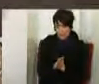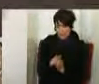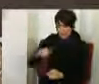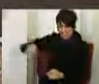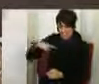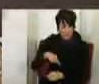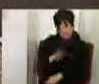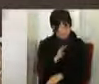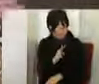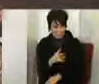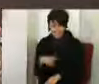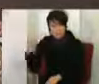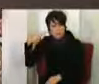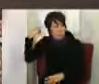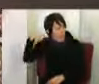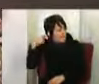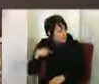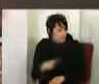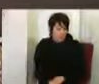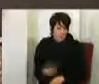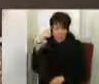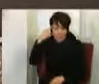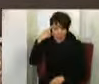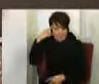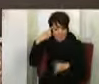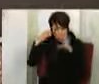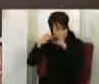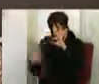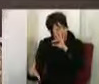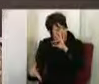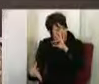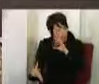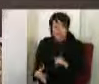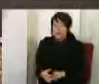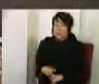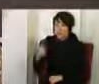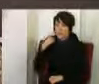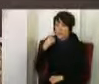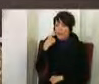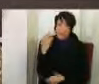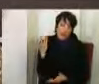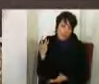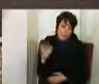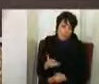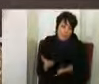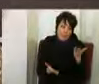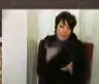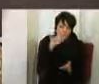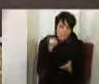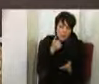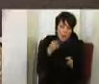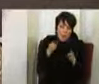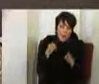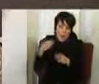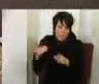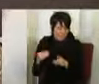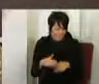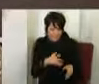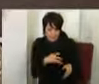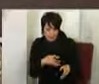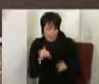think that you have lost your mind, that there is a much, much better way out of a situation, you have